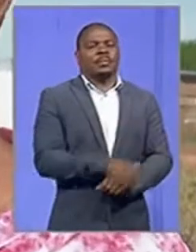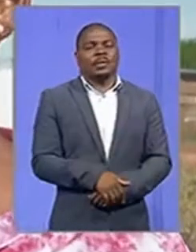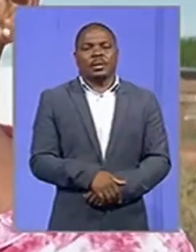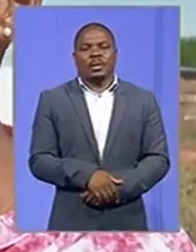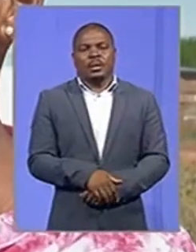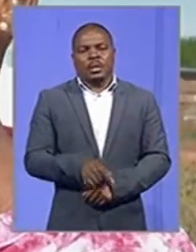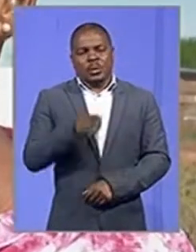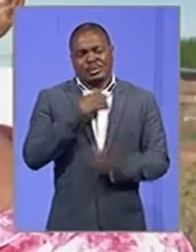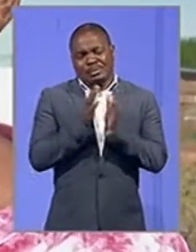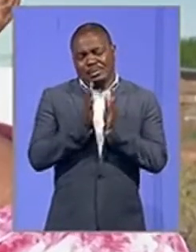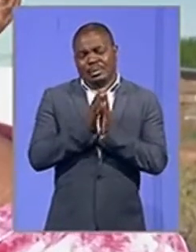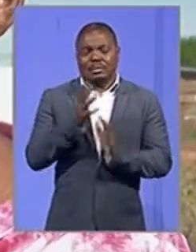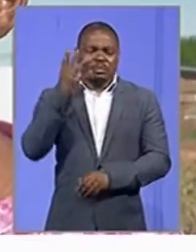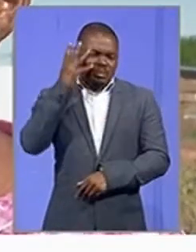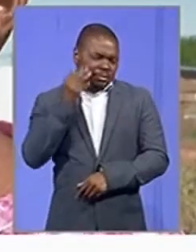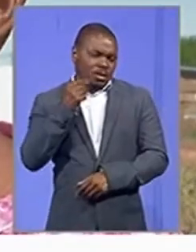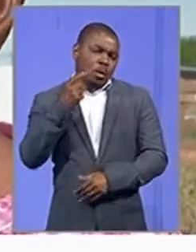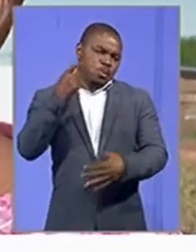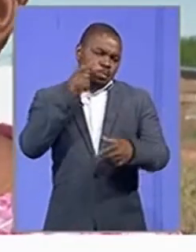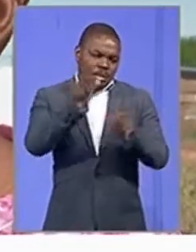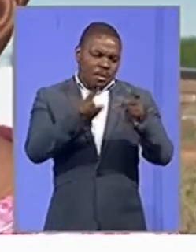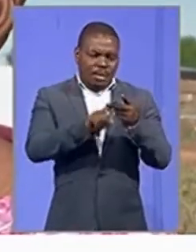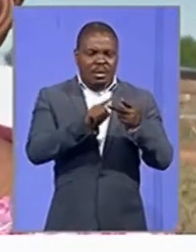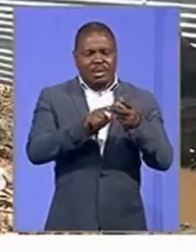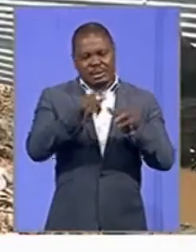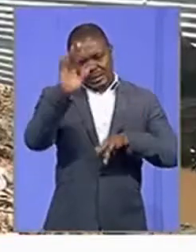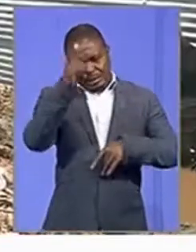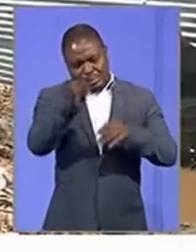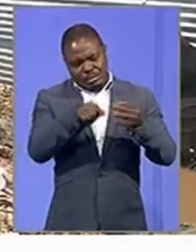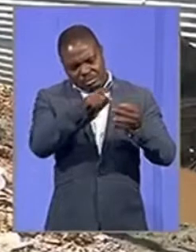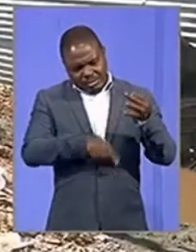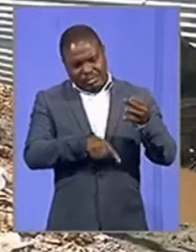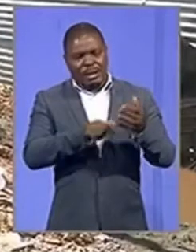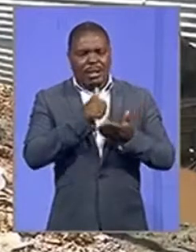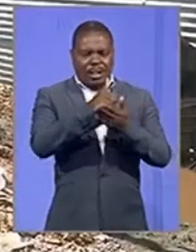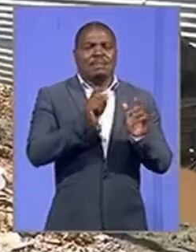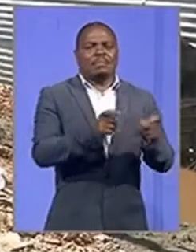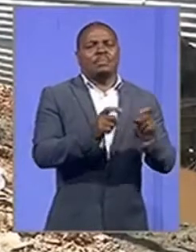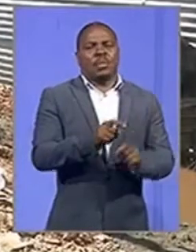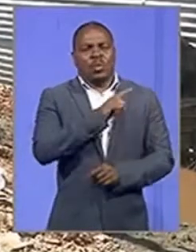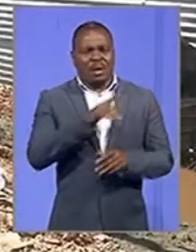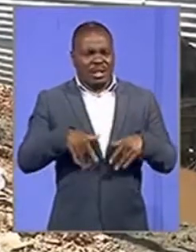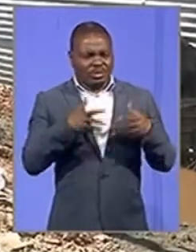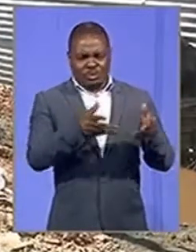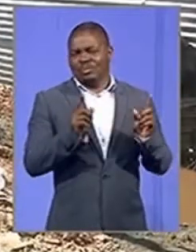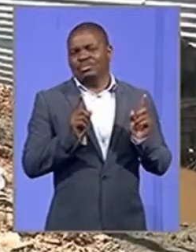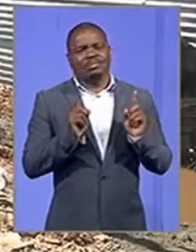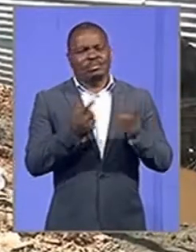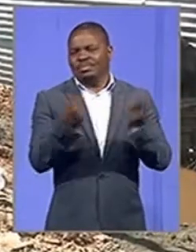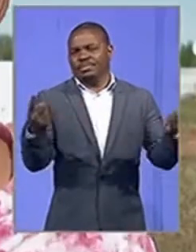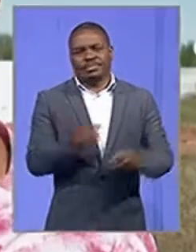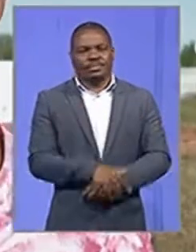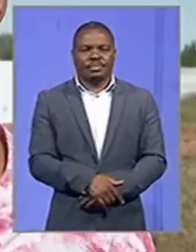ke gore batsofadi baimana le bao ba iphelelago ka malwetse ba thusiwe re ka se phele ka tsela ye.